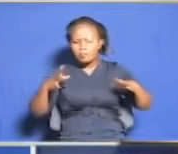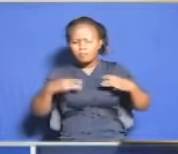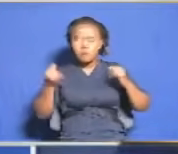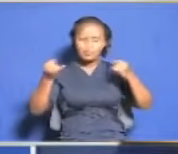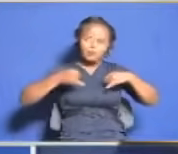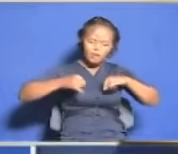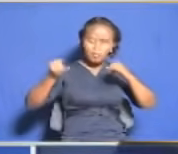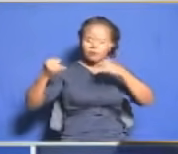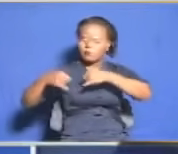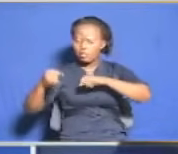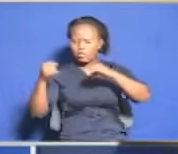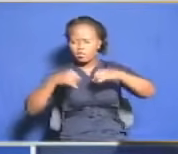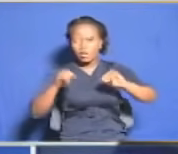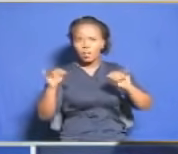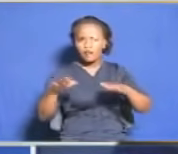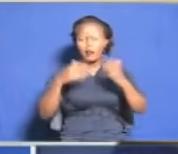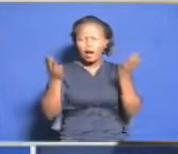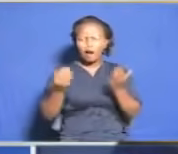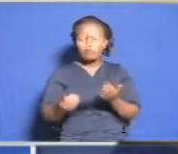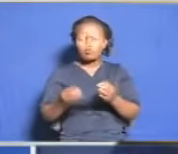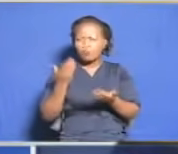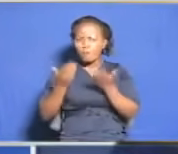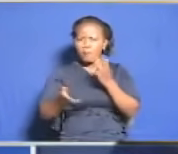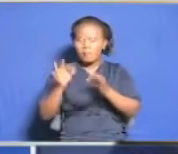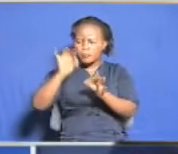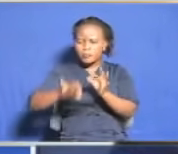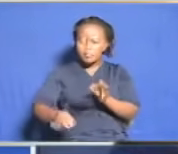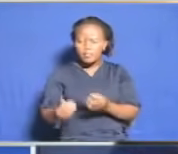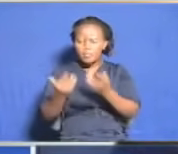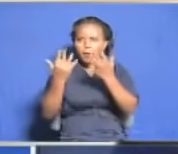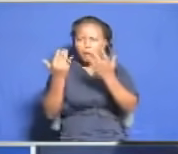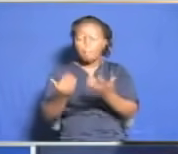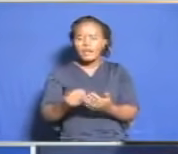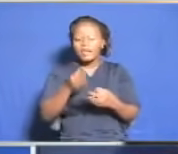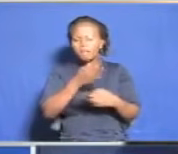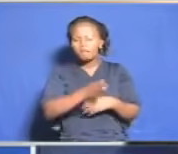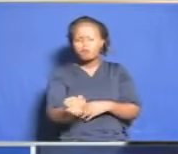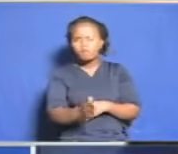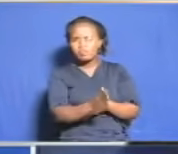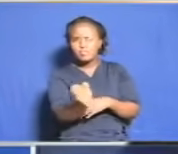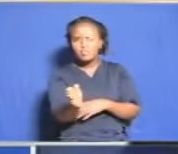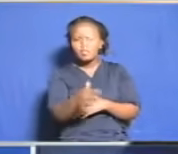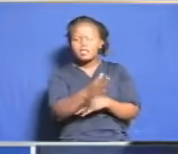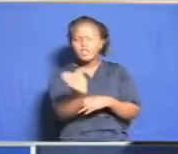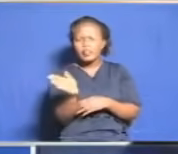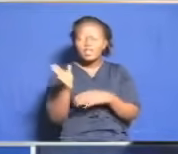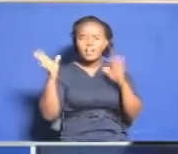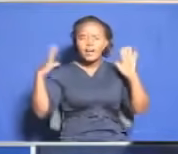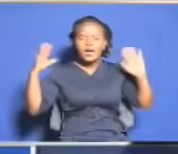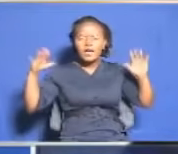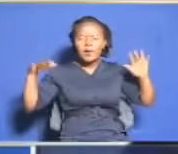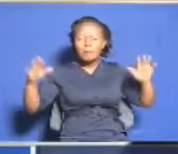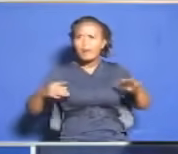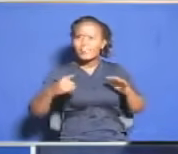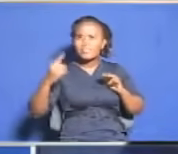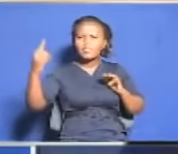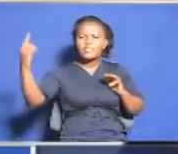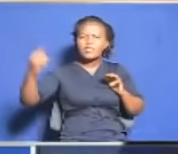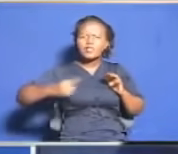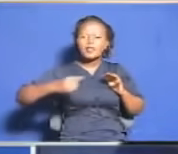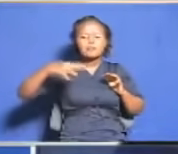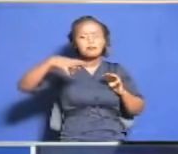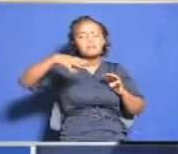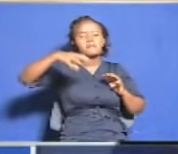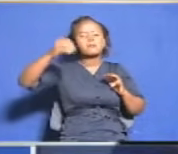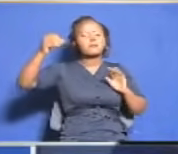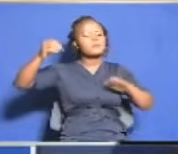nyoka waichome ama nifungiwe niende naye. Ule mweo akakuja mpio, akachukua hiyo nyoka